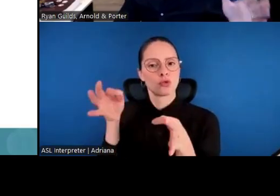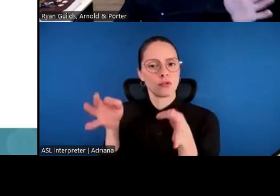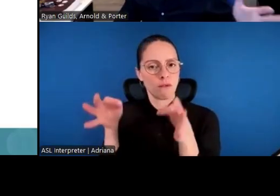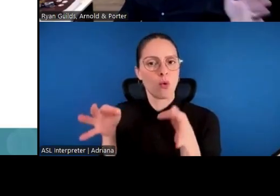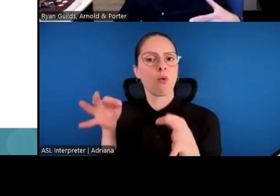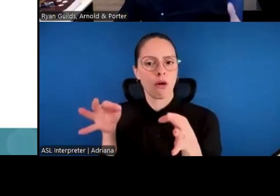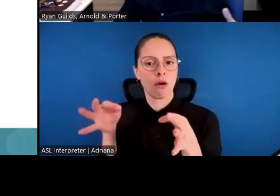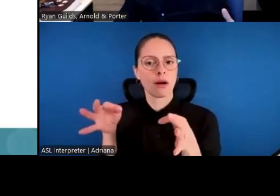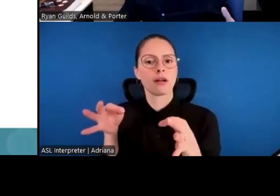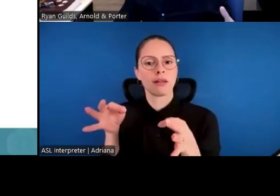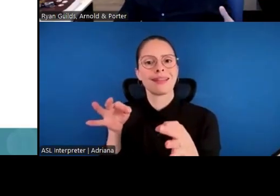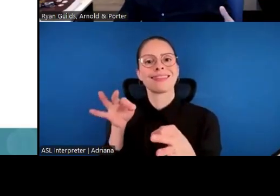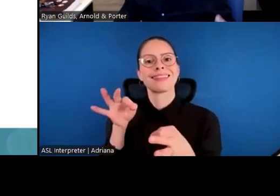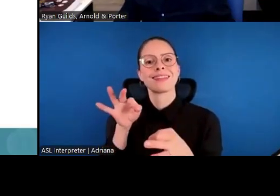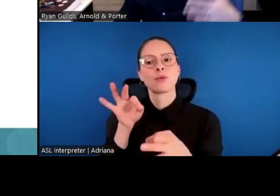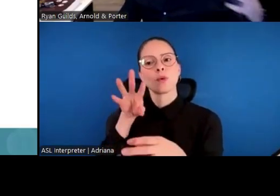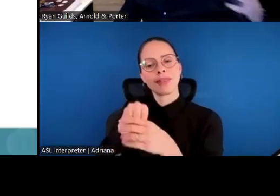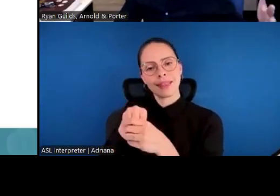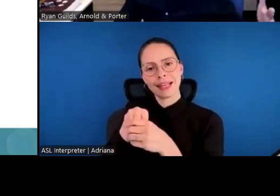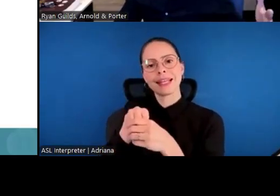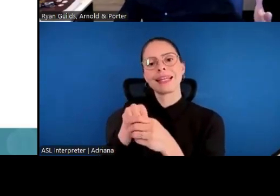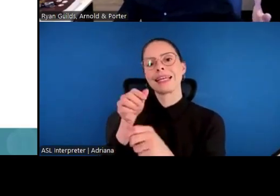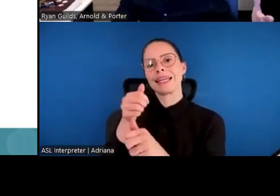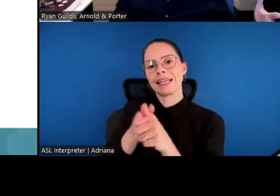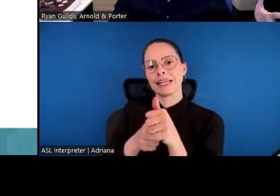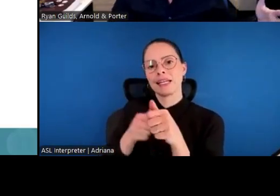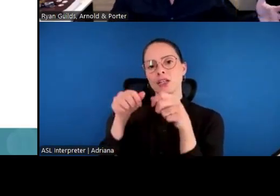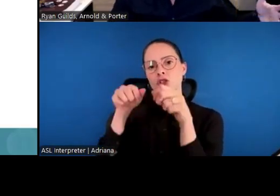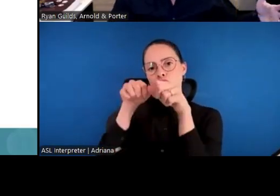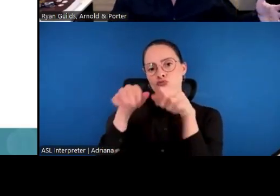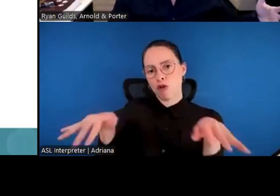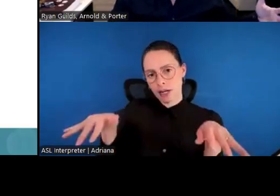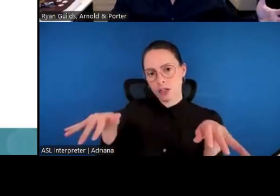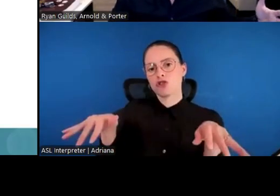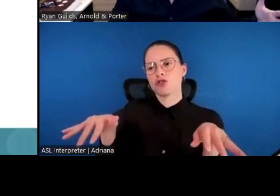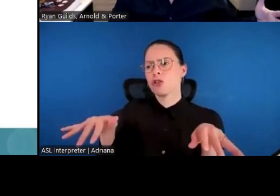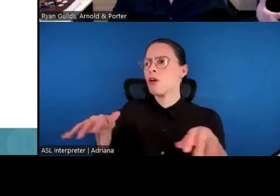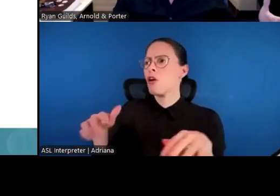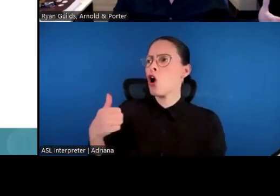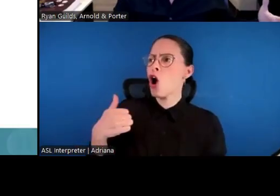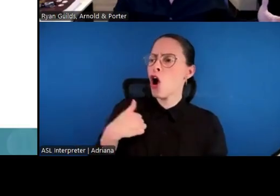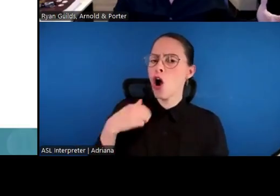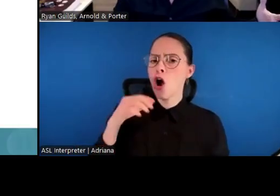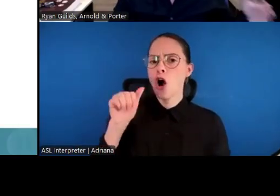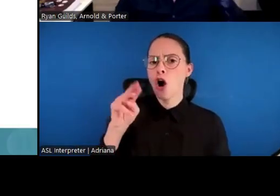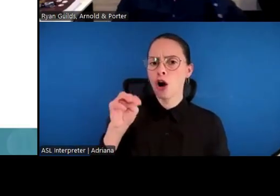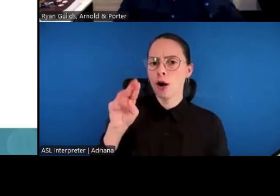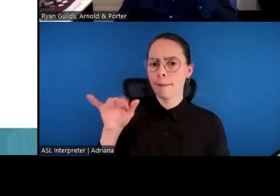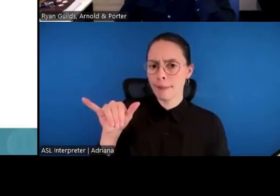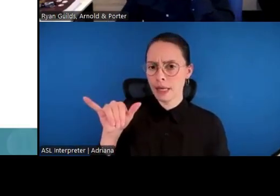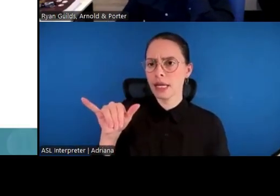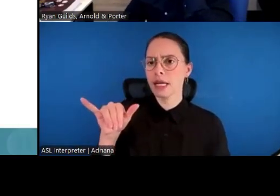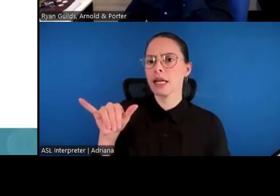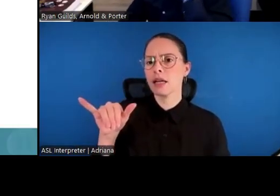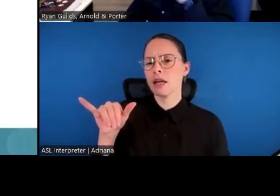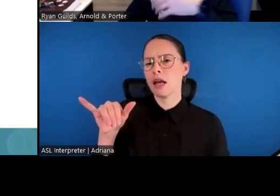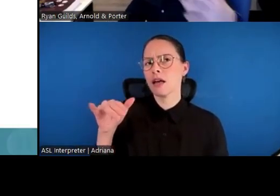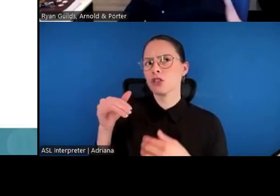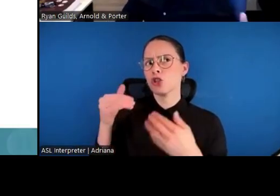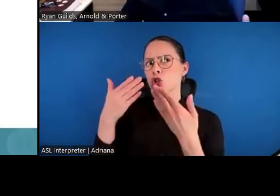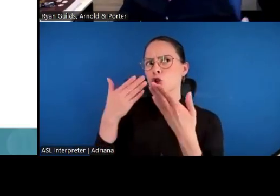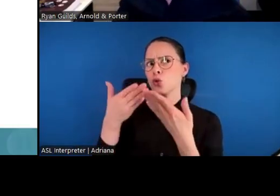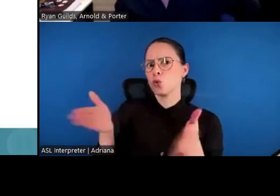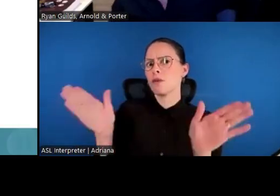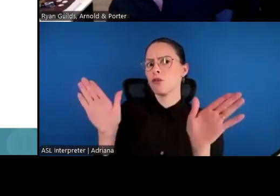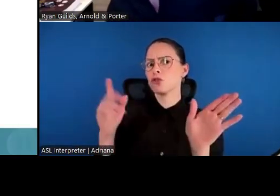exist within each of the military branches. So the Army has a universal one. My recollection is the Army has a universal one. Some